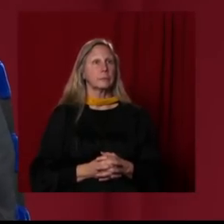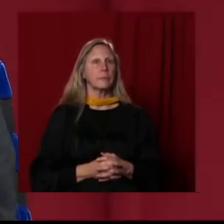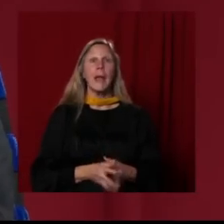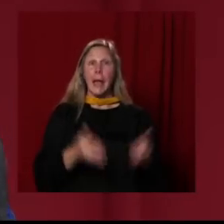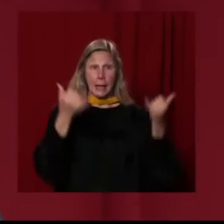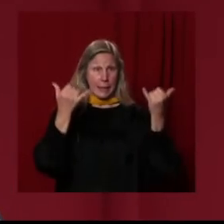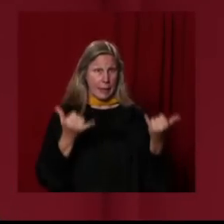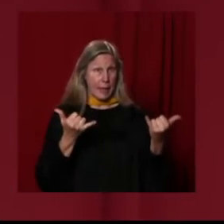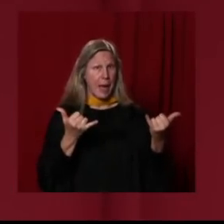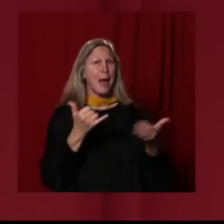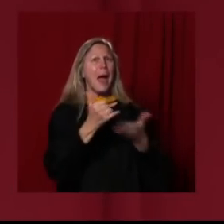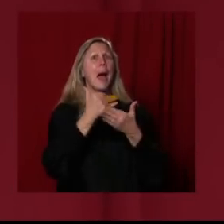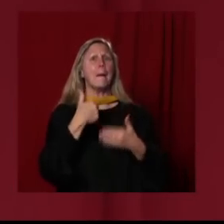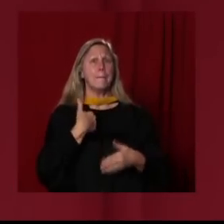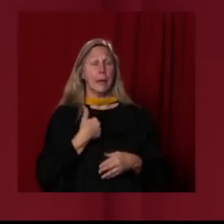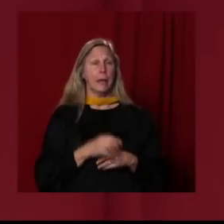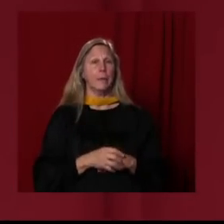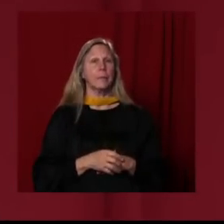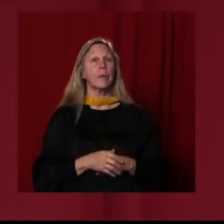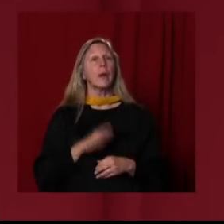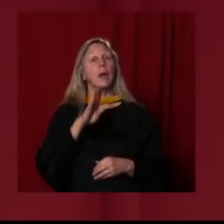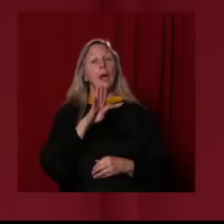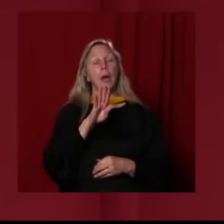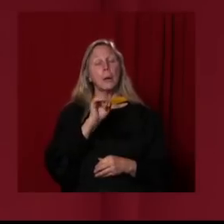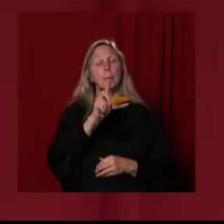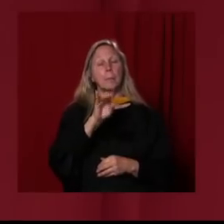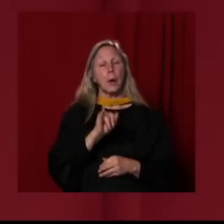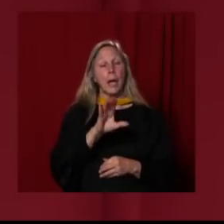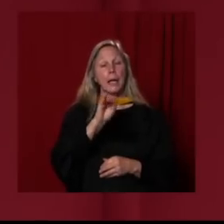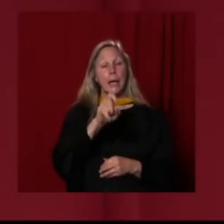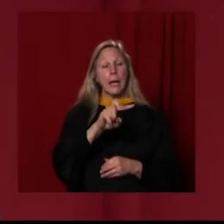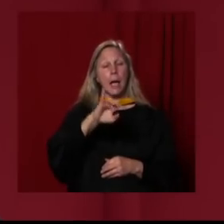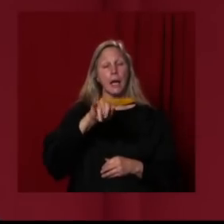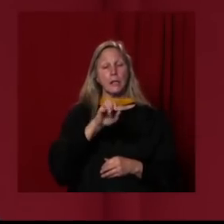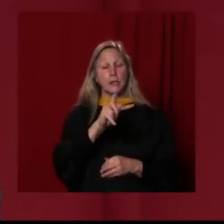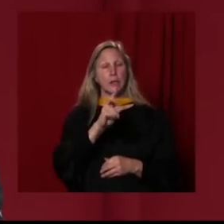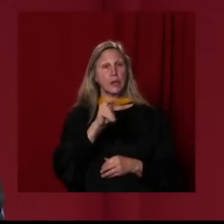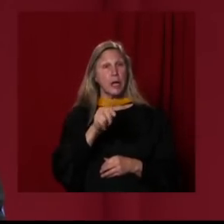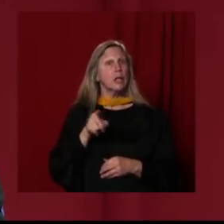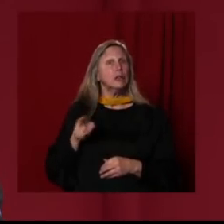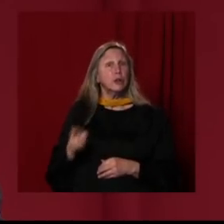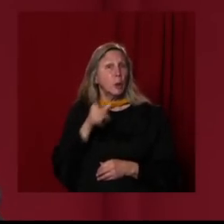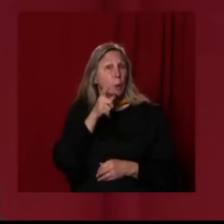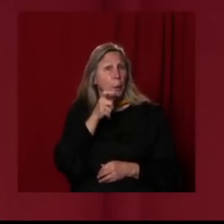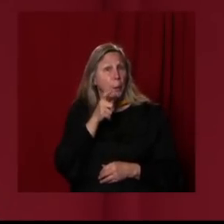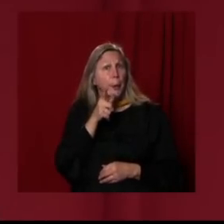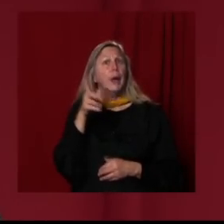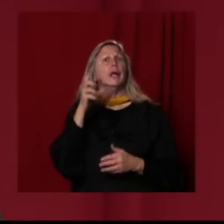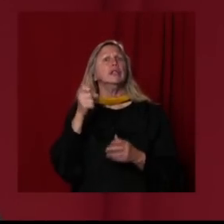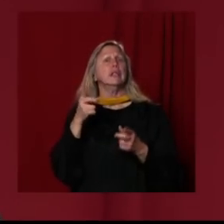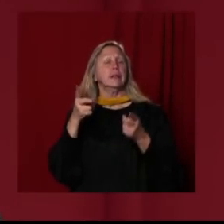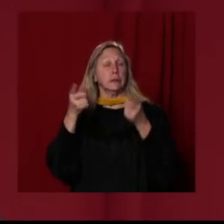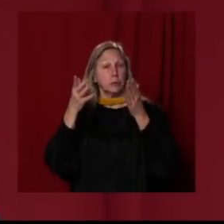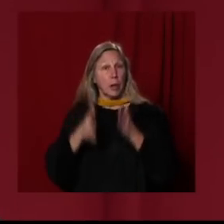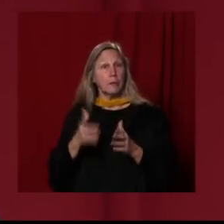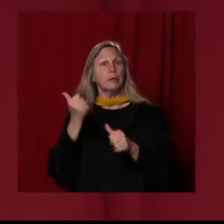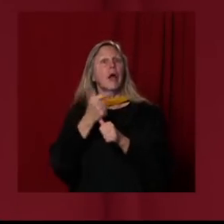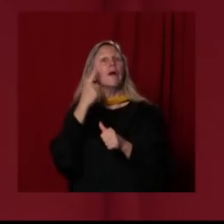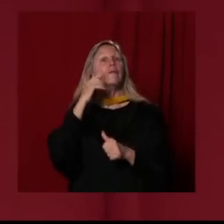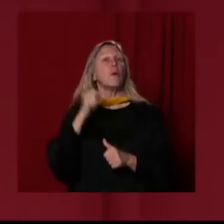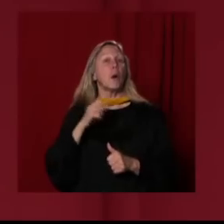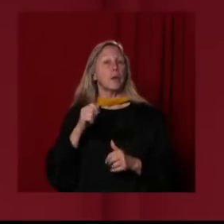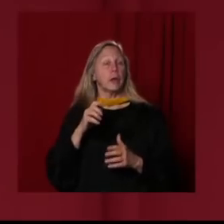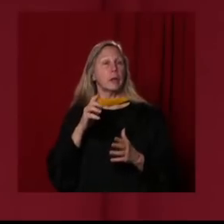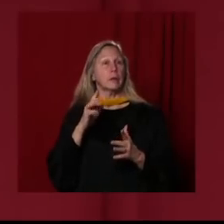Now please help me welcome Brandy Cox Jackson, Executive Director and Associate Vice Chancellor for the